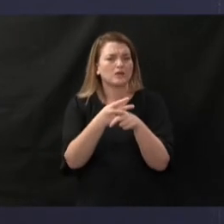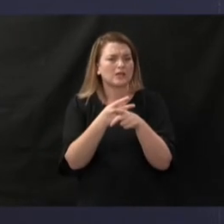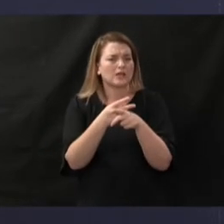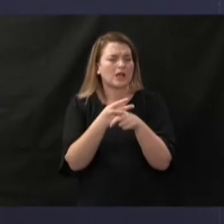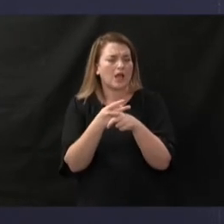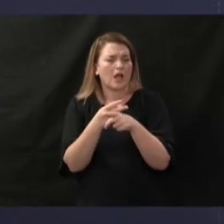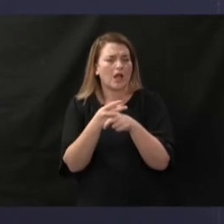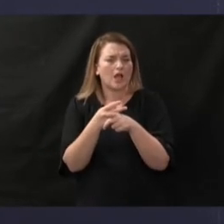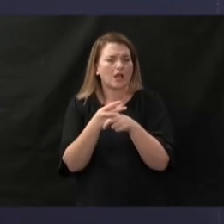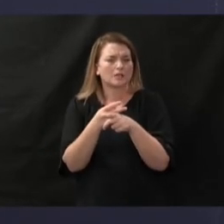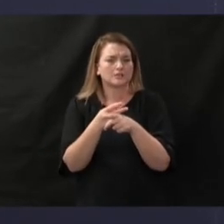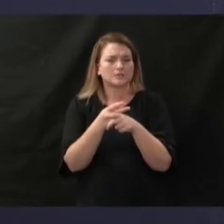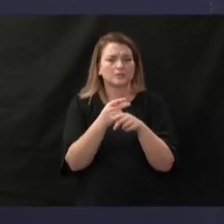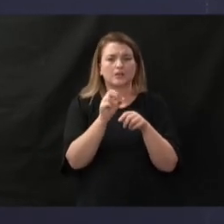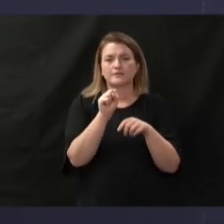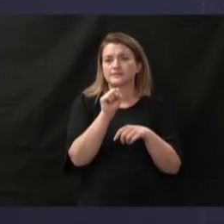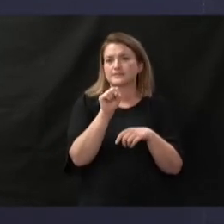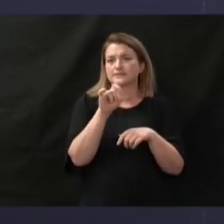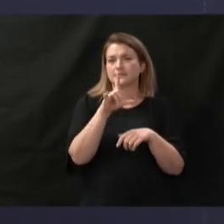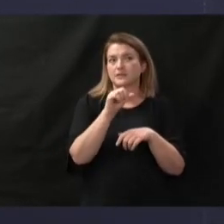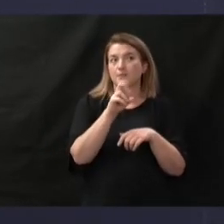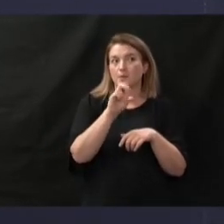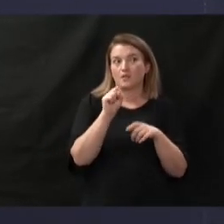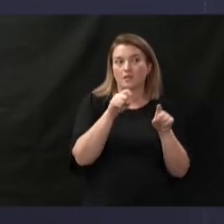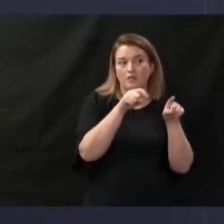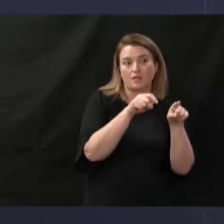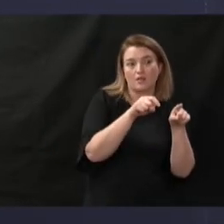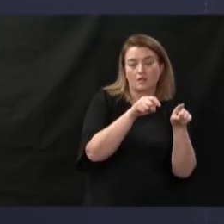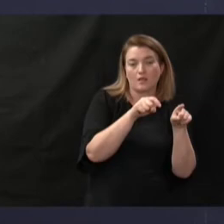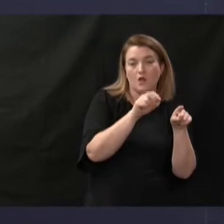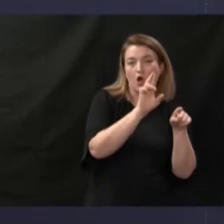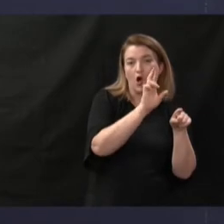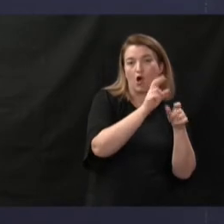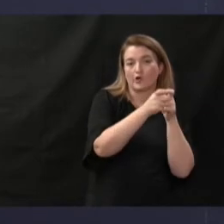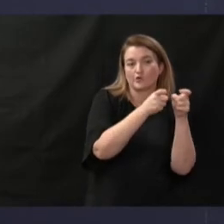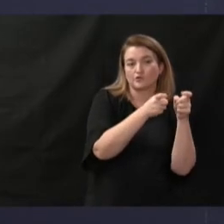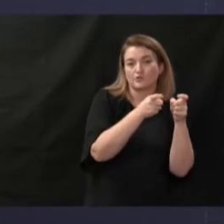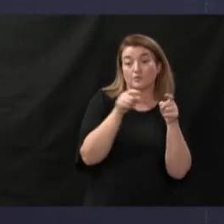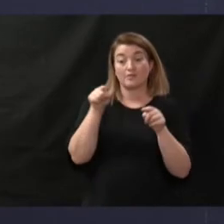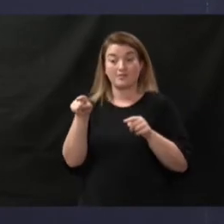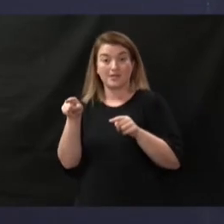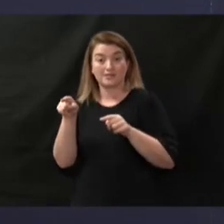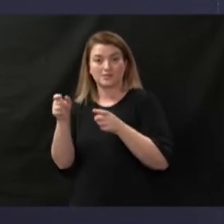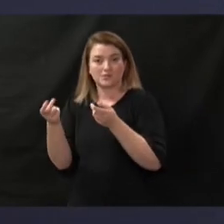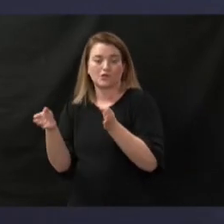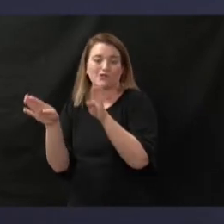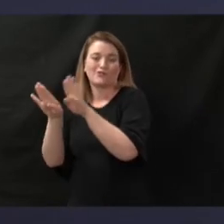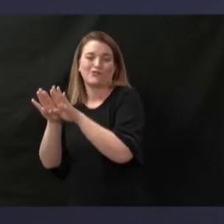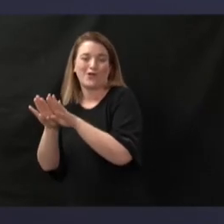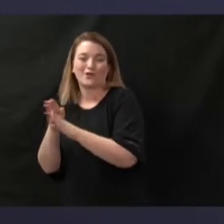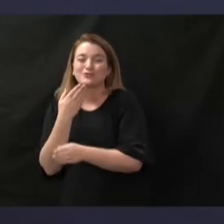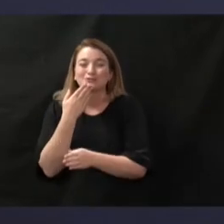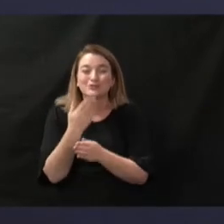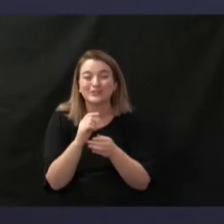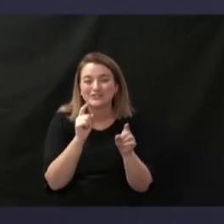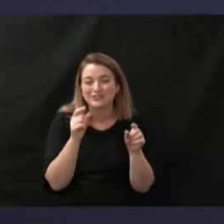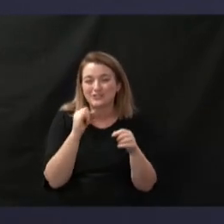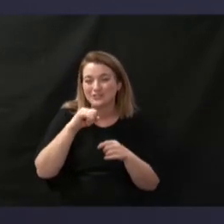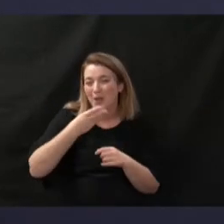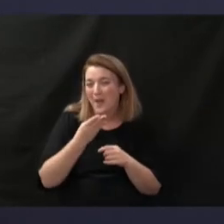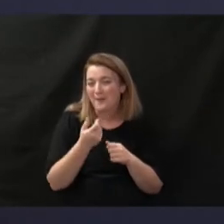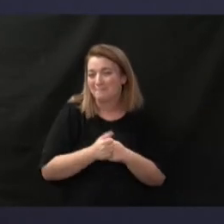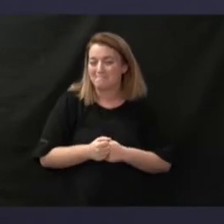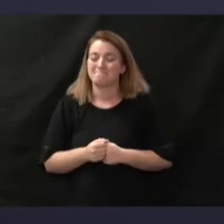this? R-controlled. R-controlled. And what kind of syllable is this? Close. Close. Good job.